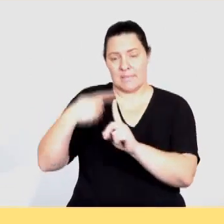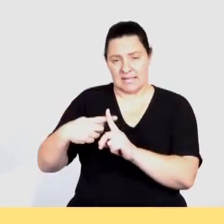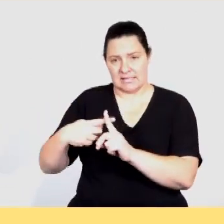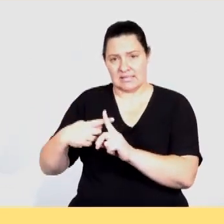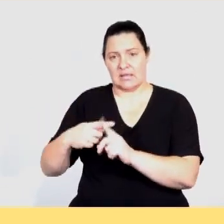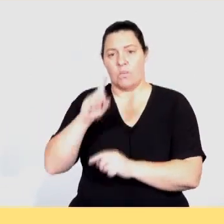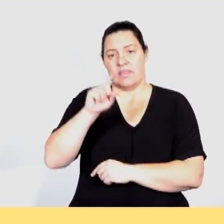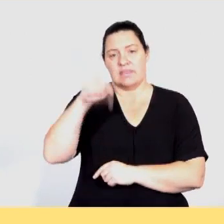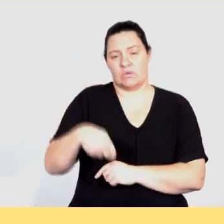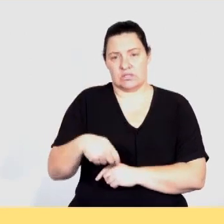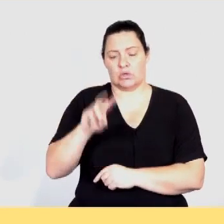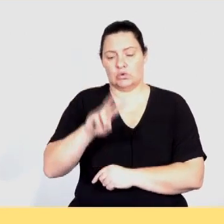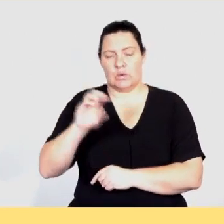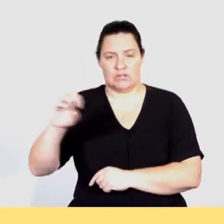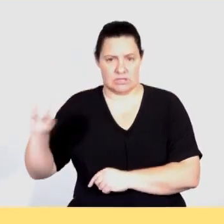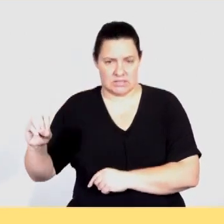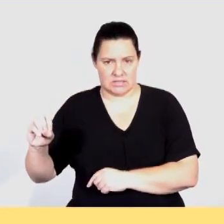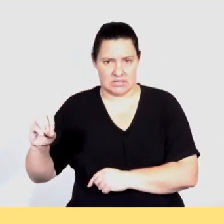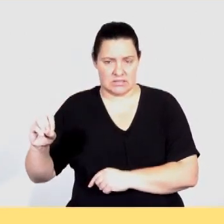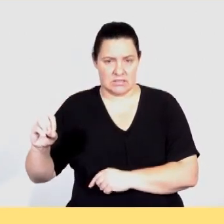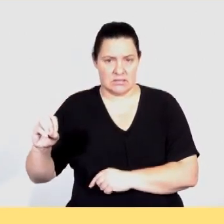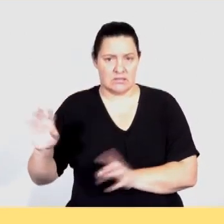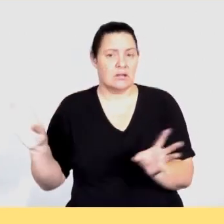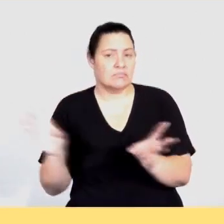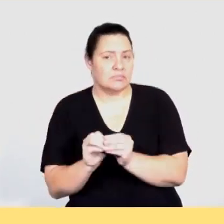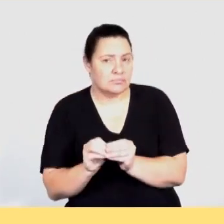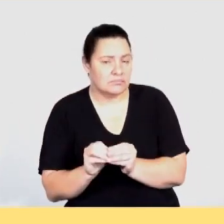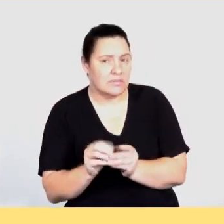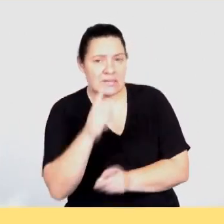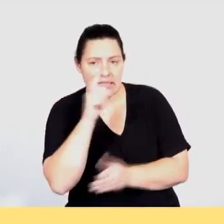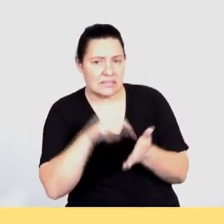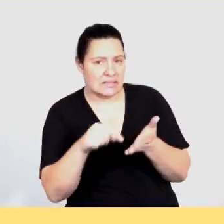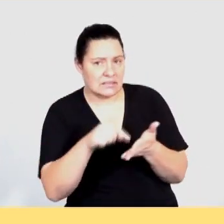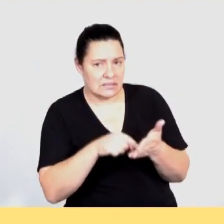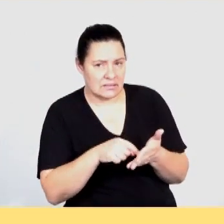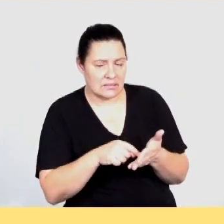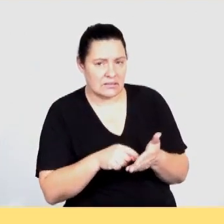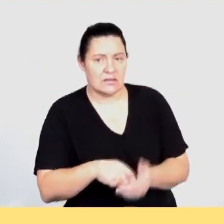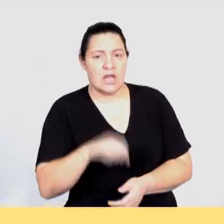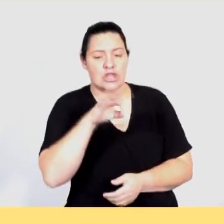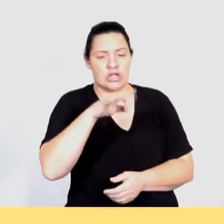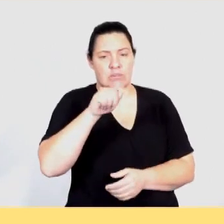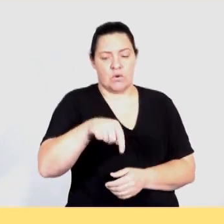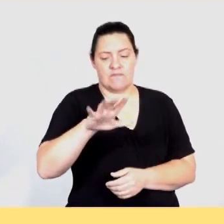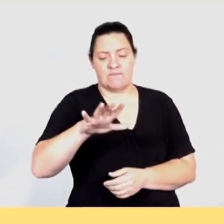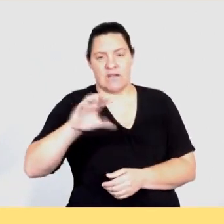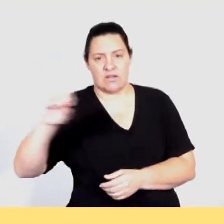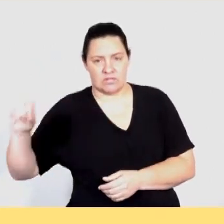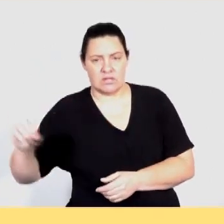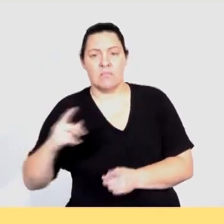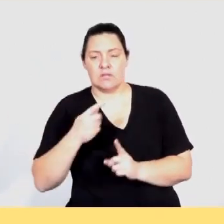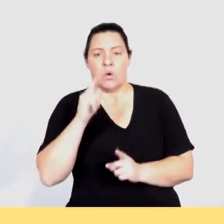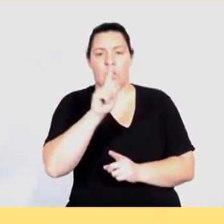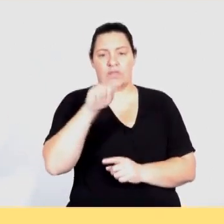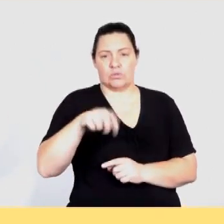discount, plus my 1,200. Dear learners, please, I want to see you punching in your calculator. 13.5